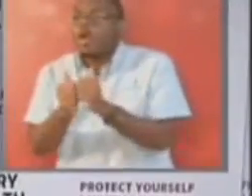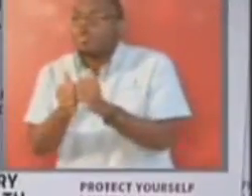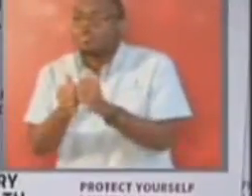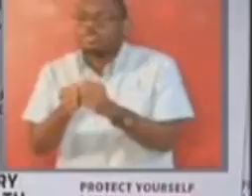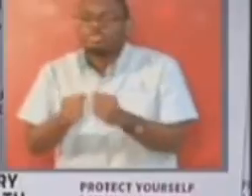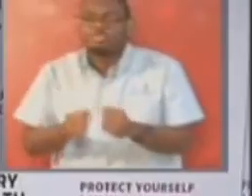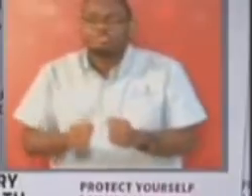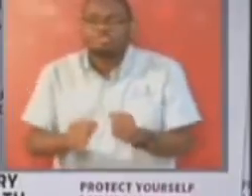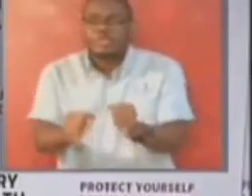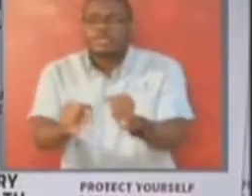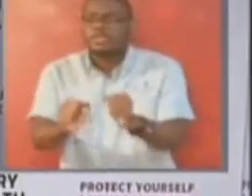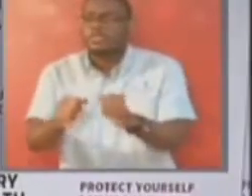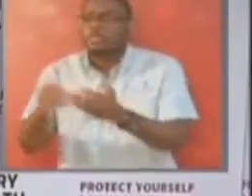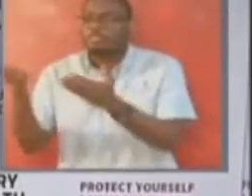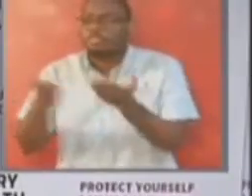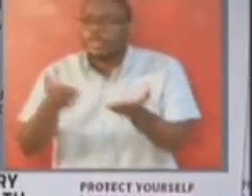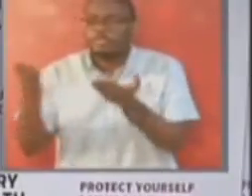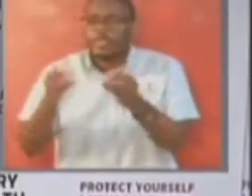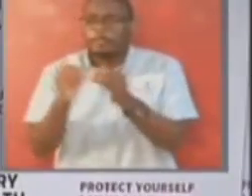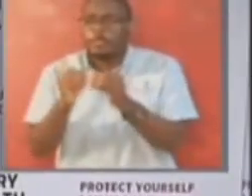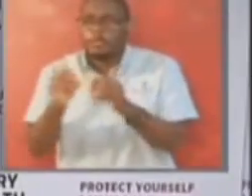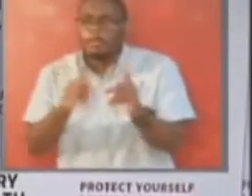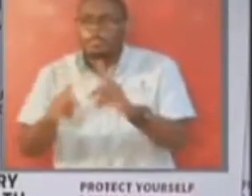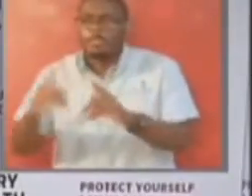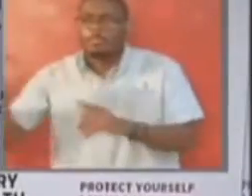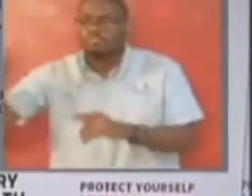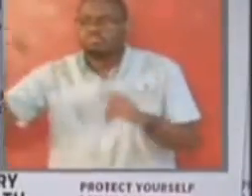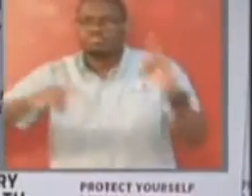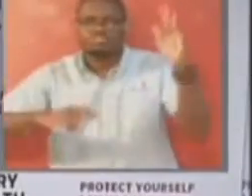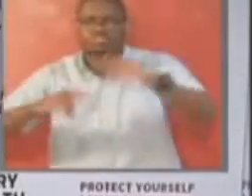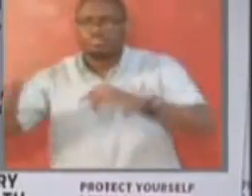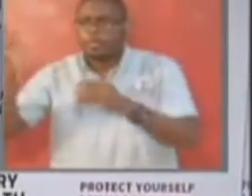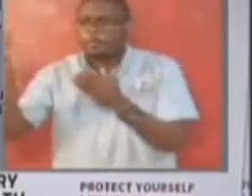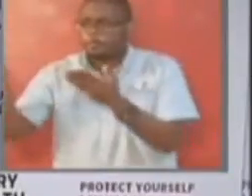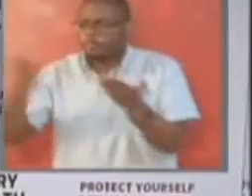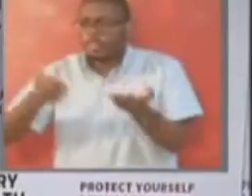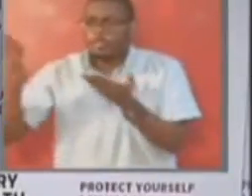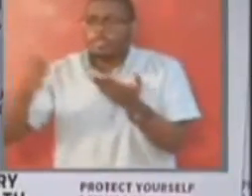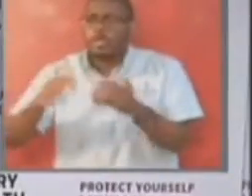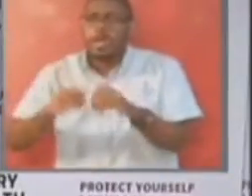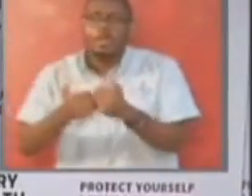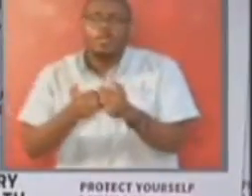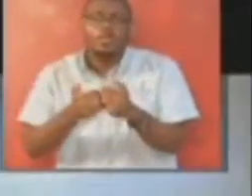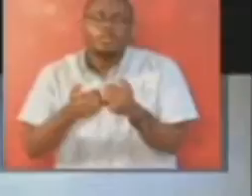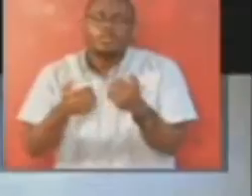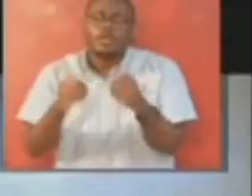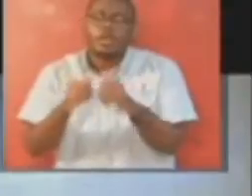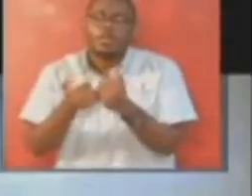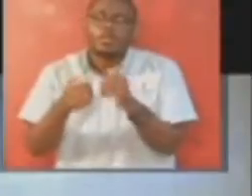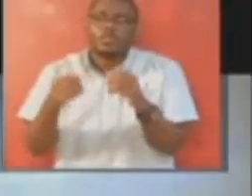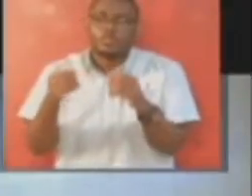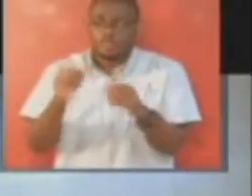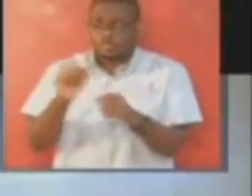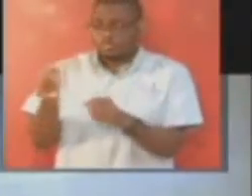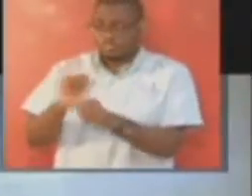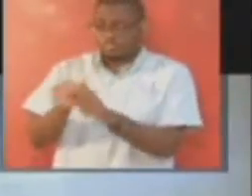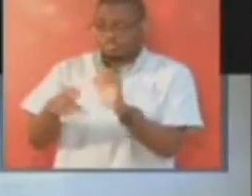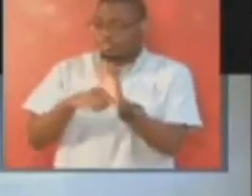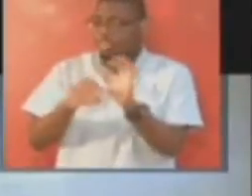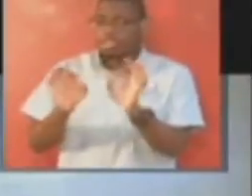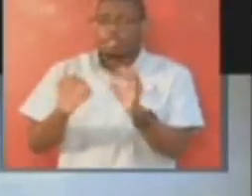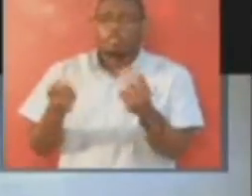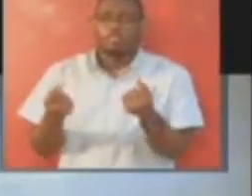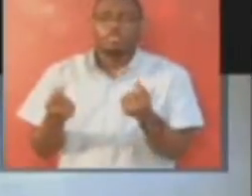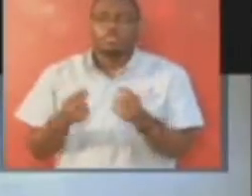repatriation for persons with negative COVID tests. Yes, we're hearing you now, Mr. Turner. Yeah, so, right. Yeah, so it had to do with having